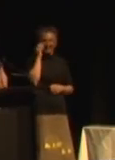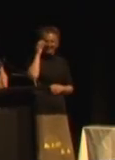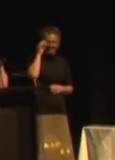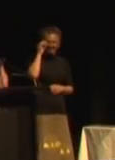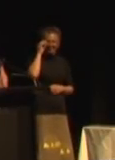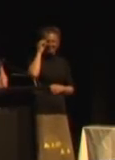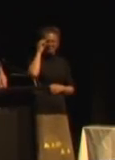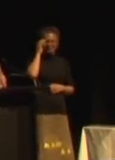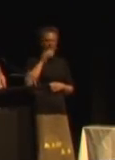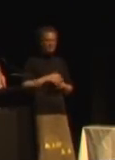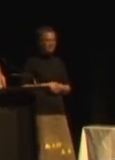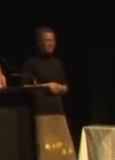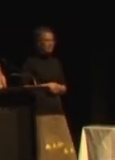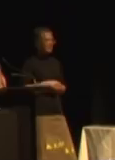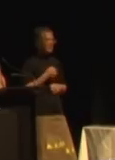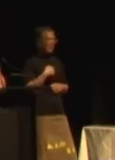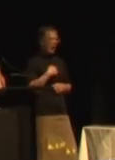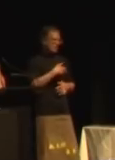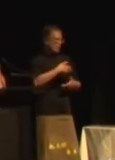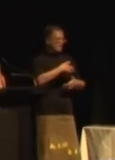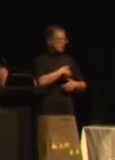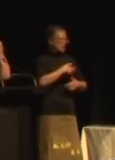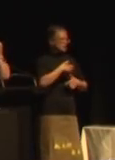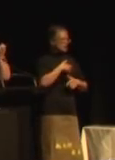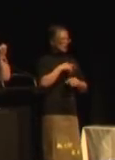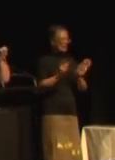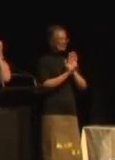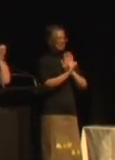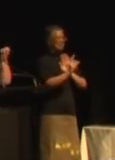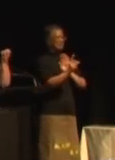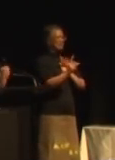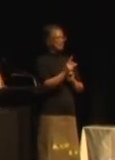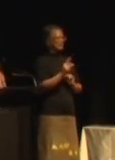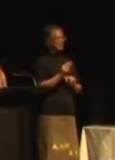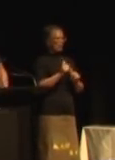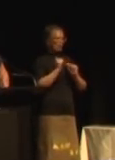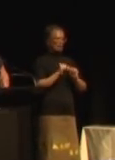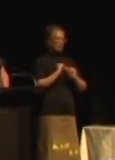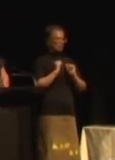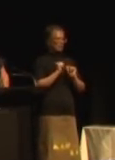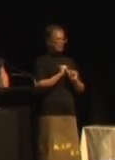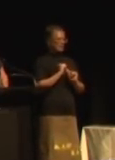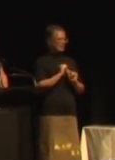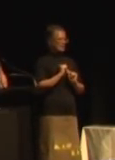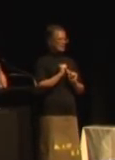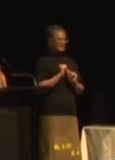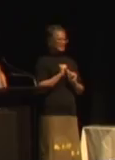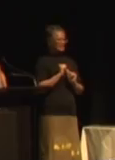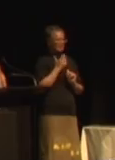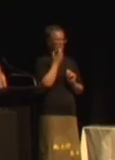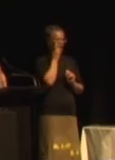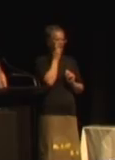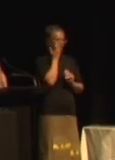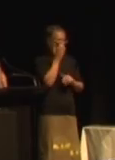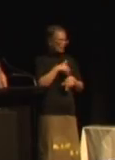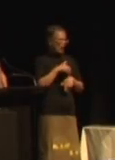So I'm one of those annoying extroverts who not only practices a mihi on an iPhone over and over again, but I like to think out loud, and